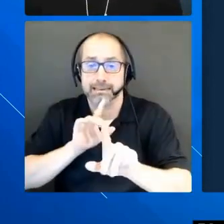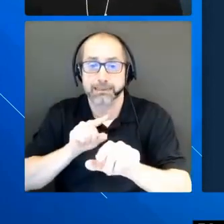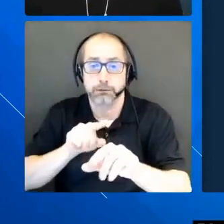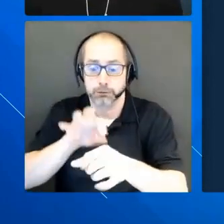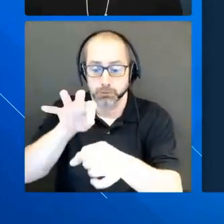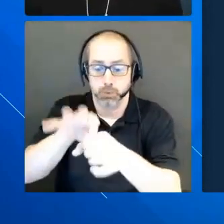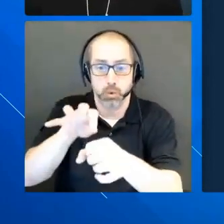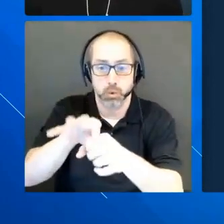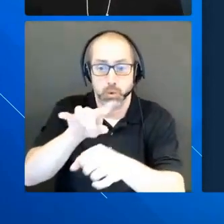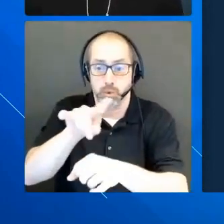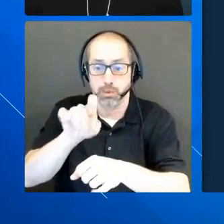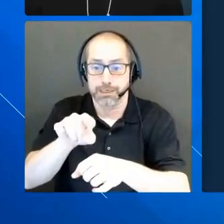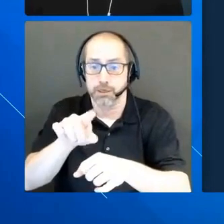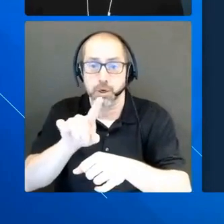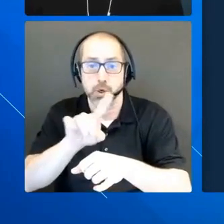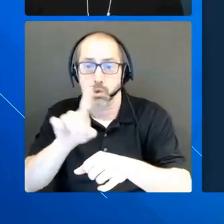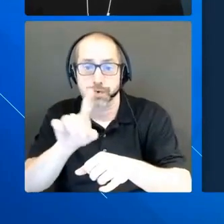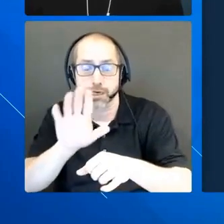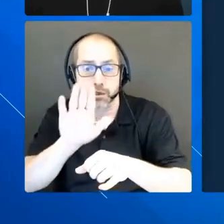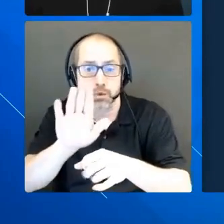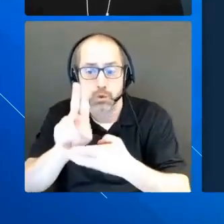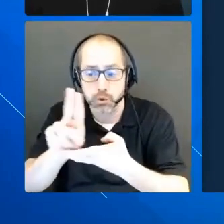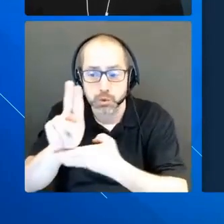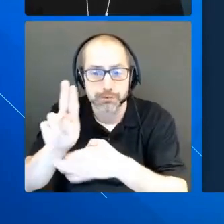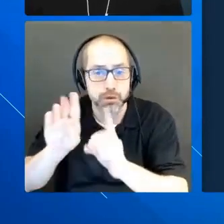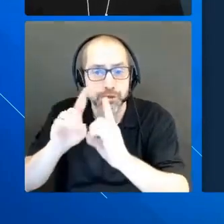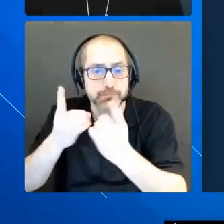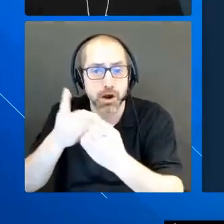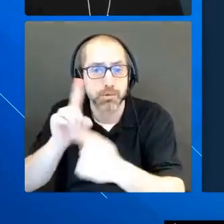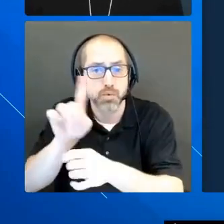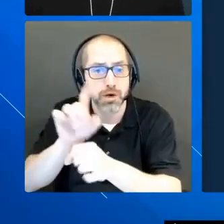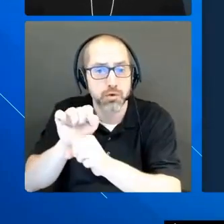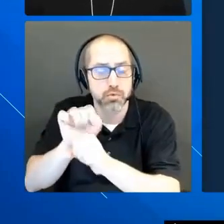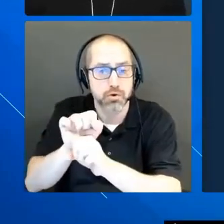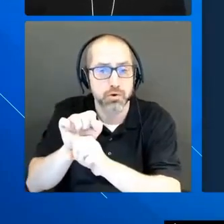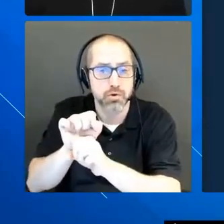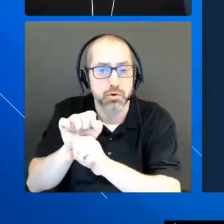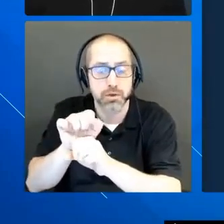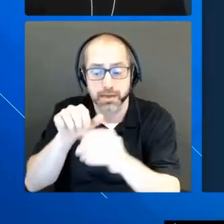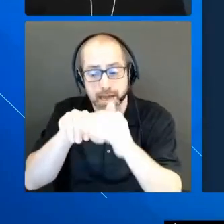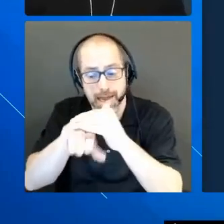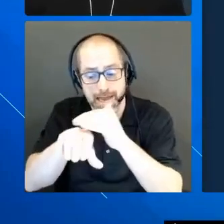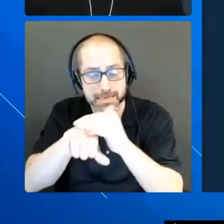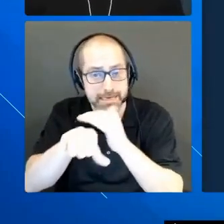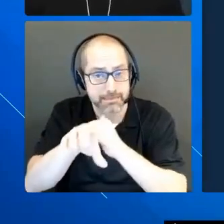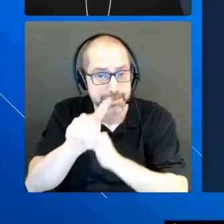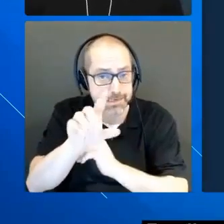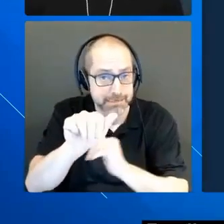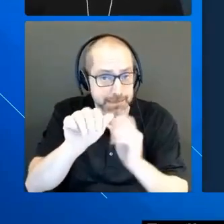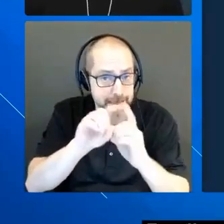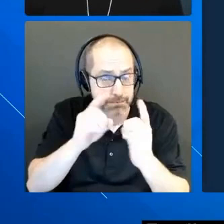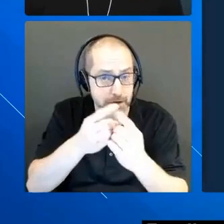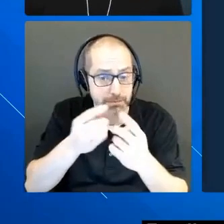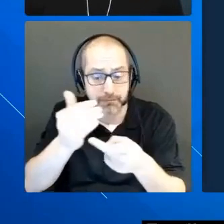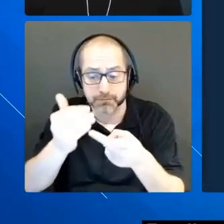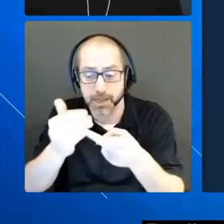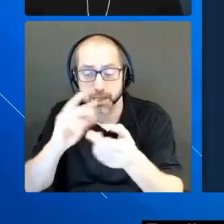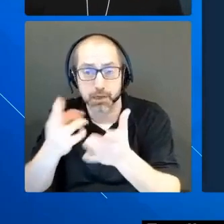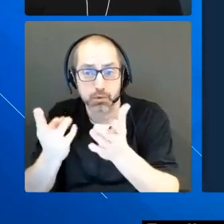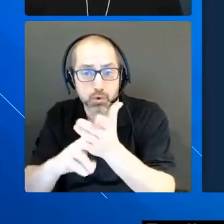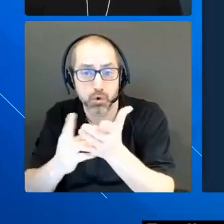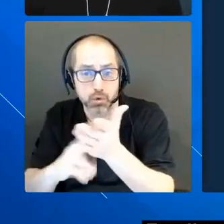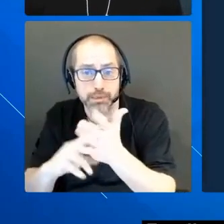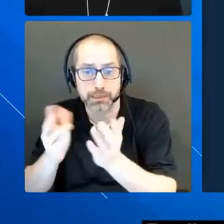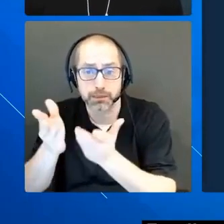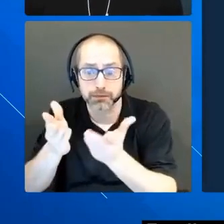us where you fall within your university. Are you within the Accessibility Disability Department, Enrollment Services,